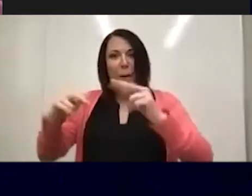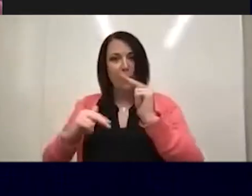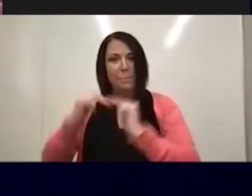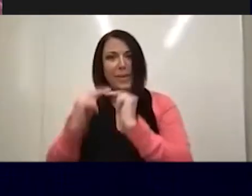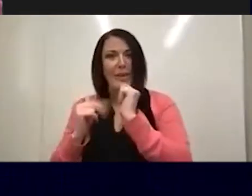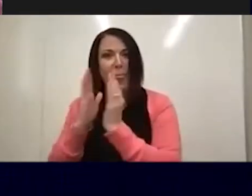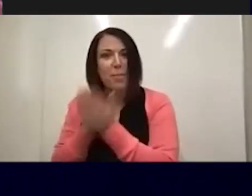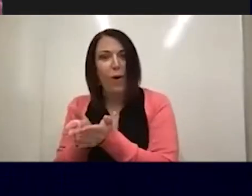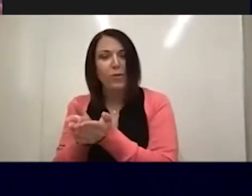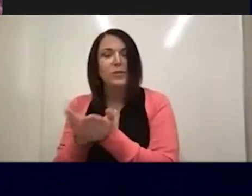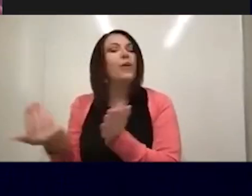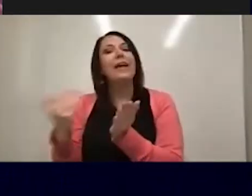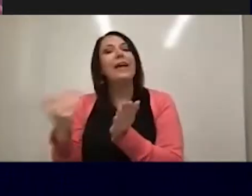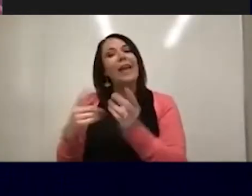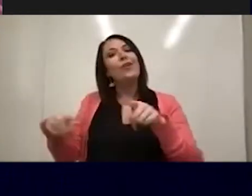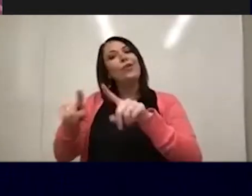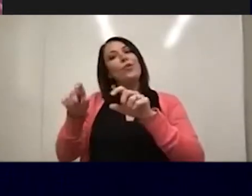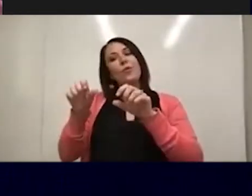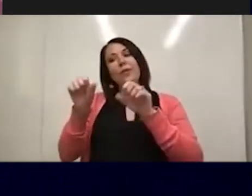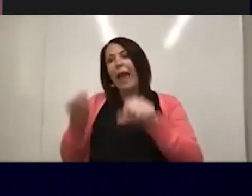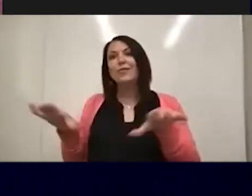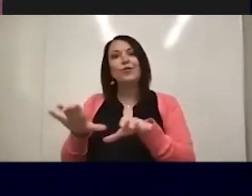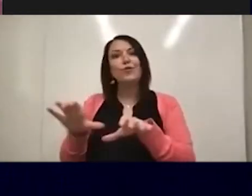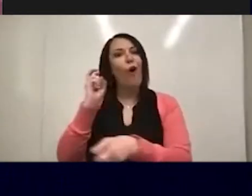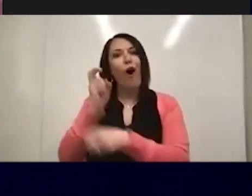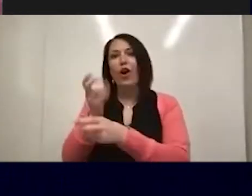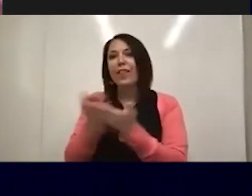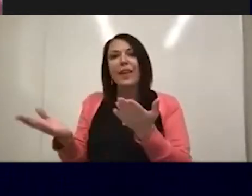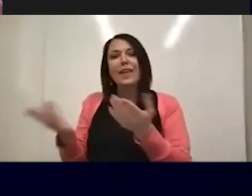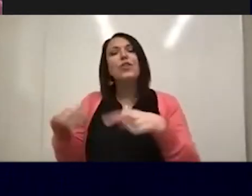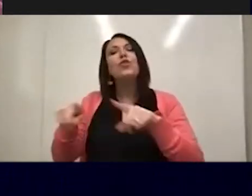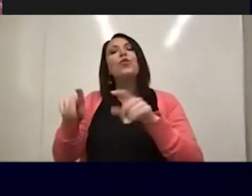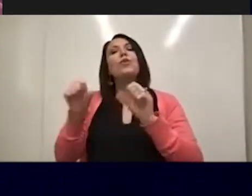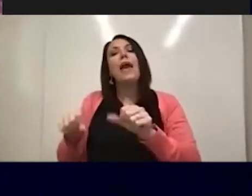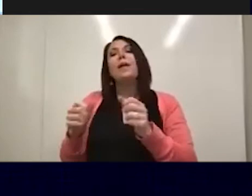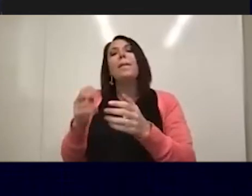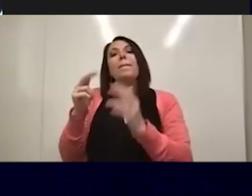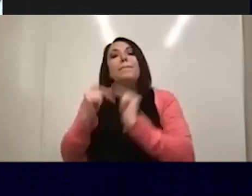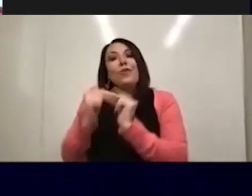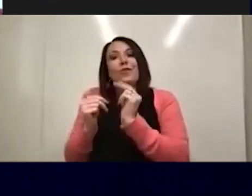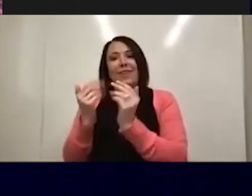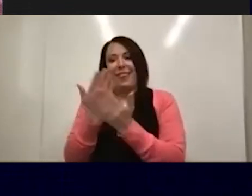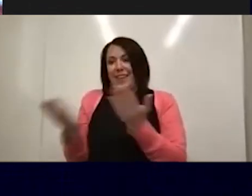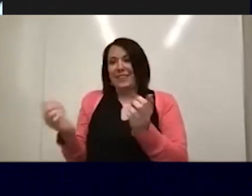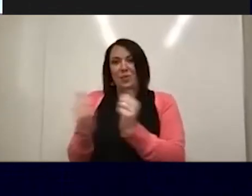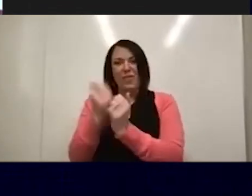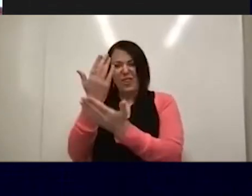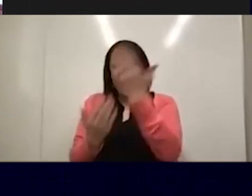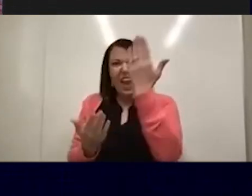hard things and you can build something from scratch and make it work for you.